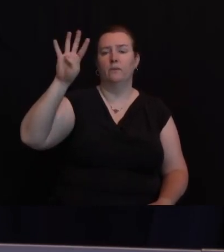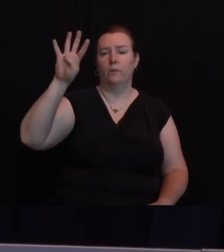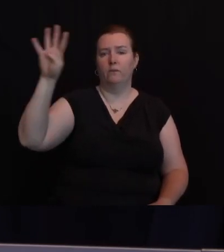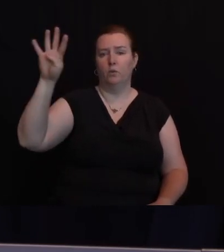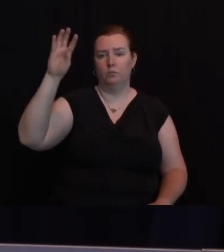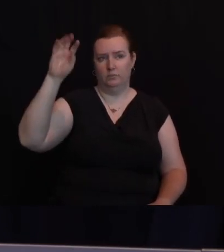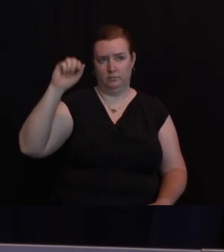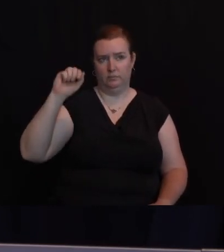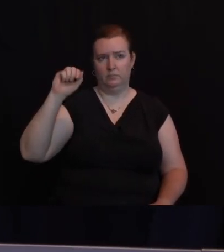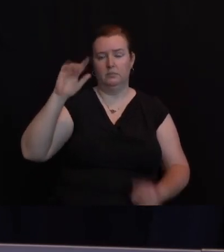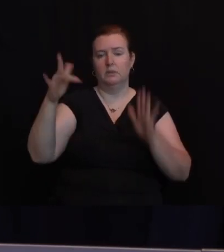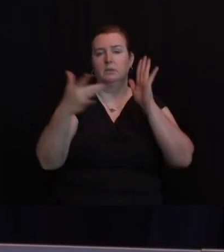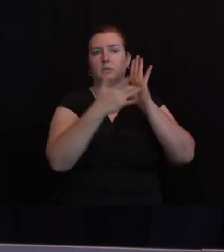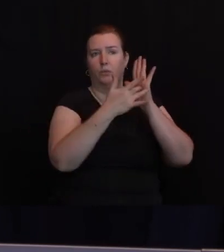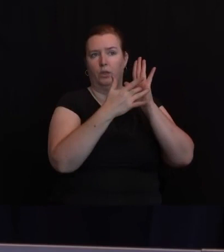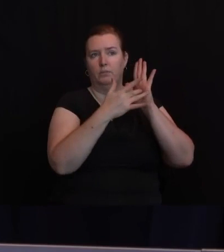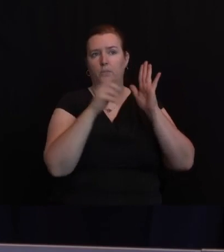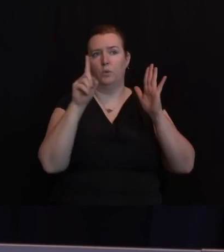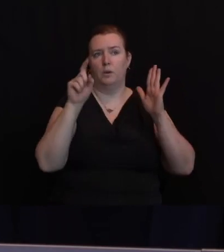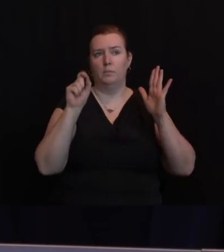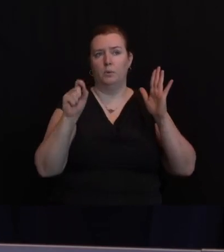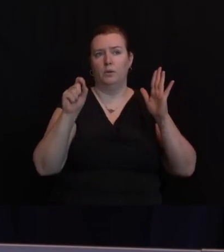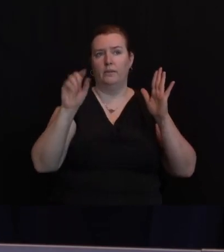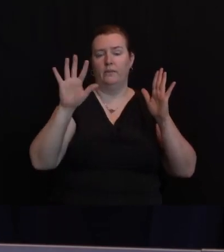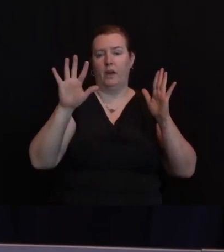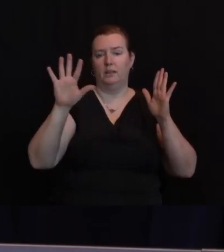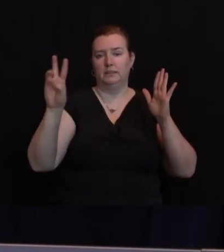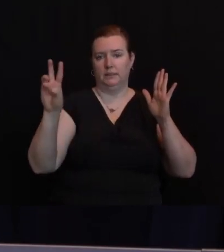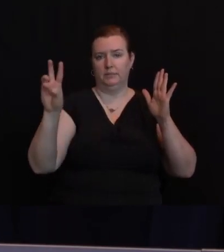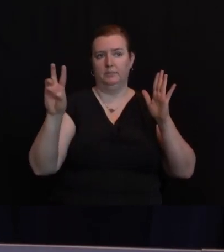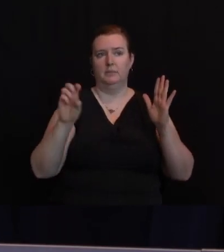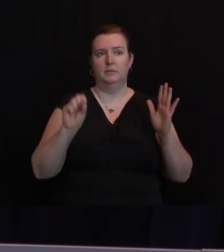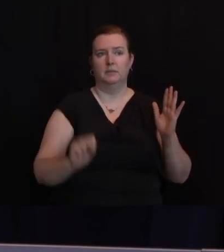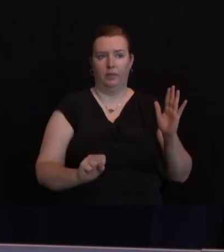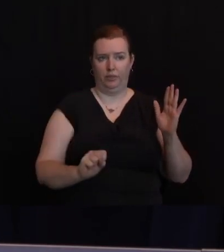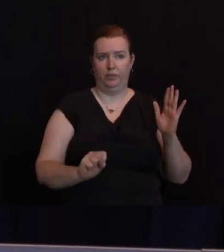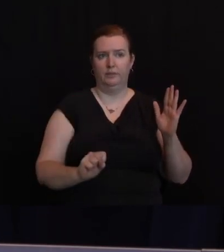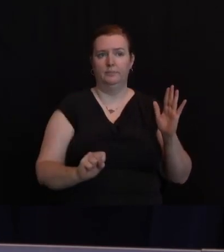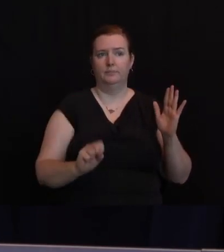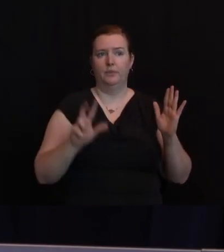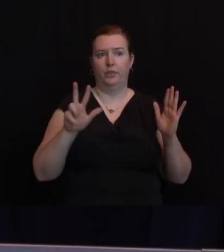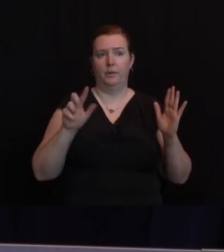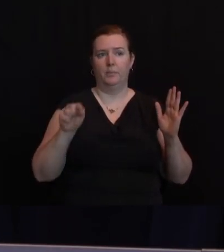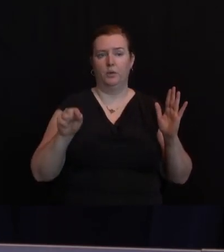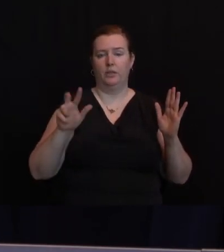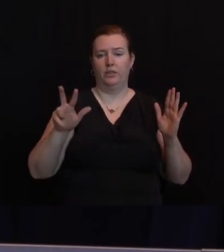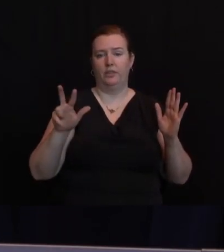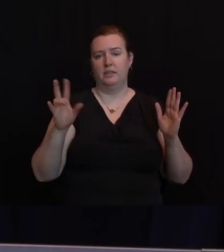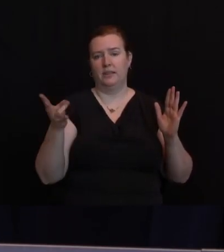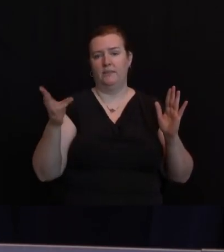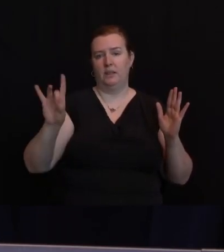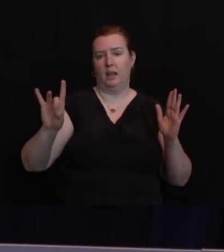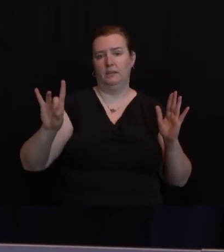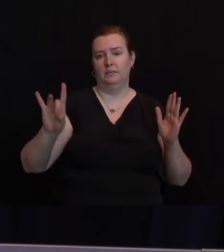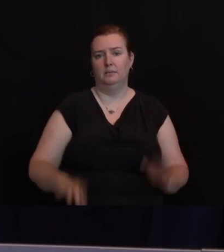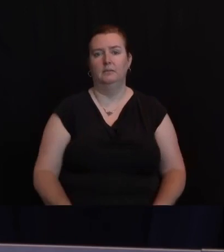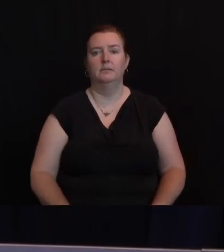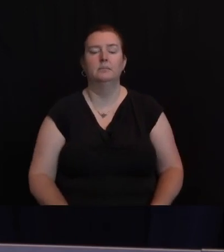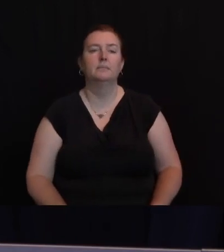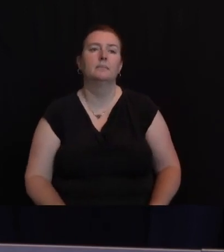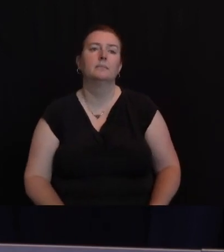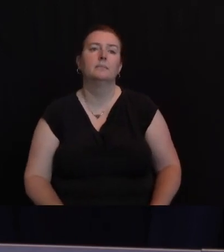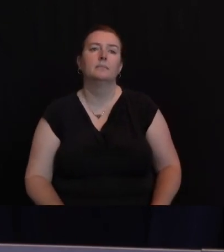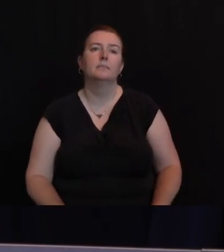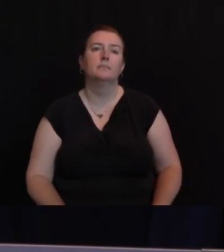The central part of the state, 1.56, and the south, 3.79. As we have